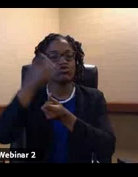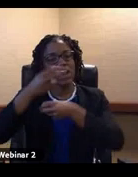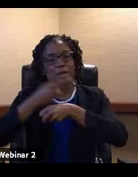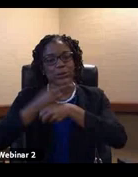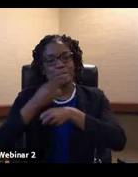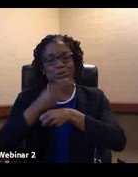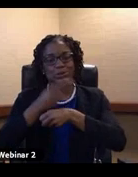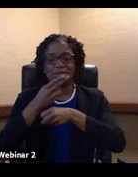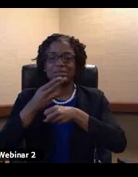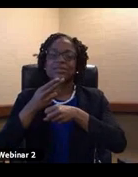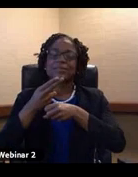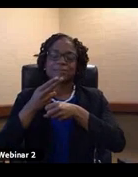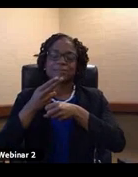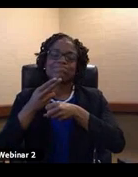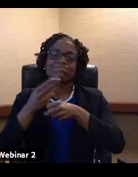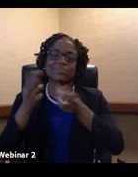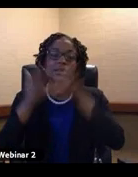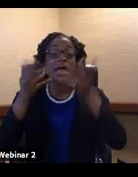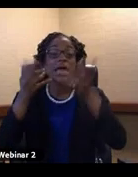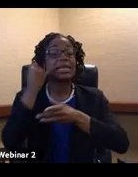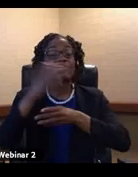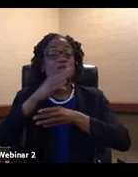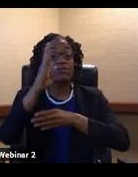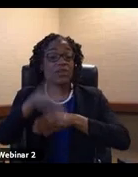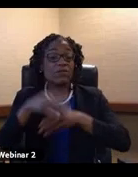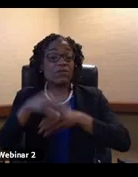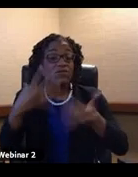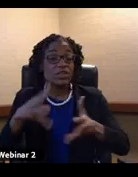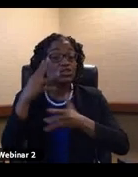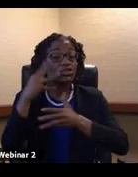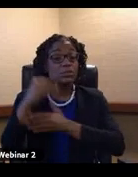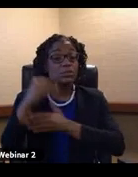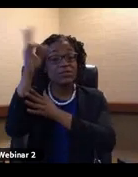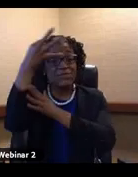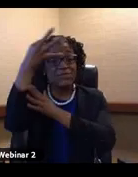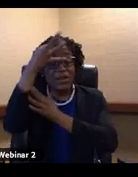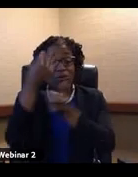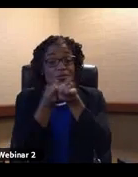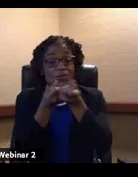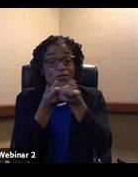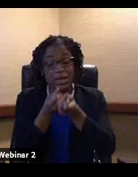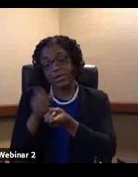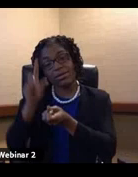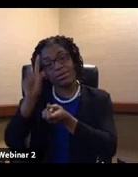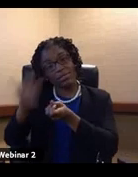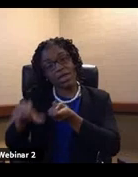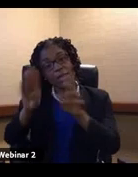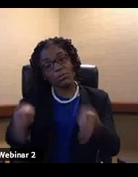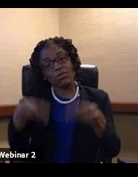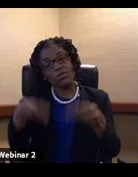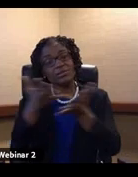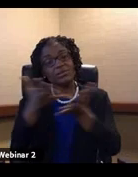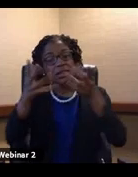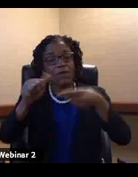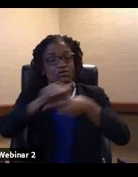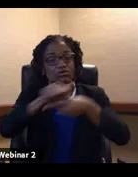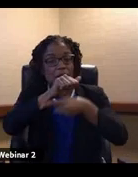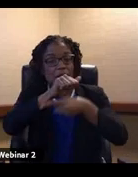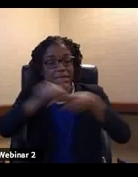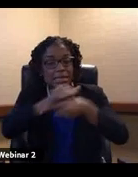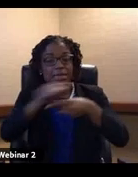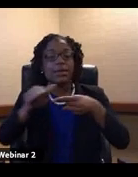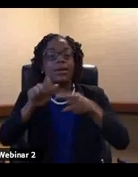It's extensive, but if and when you get funded, if you've never had federal funding, we'll provide a lot of information and training, but it talks about things